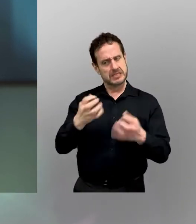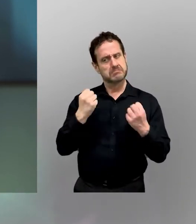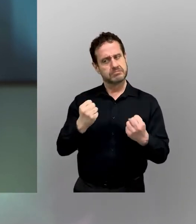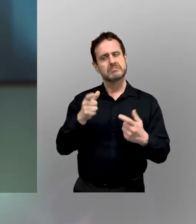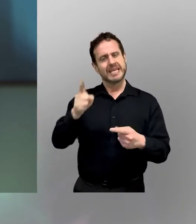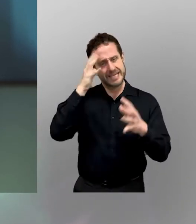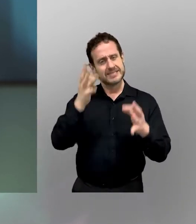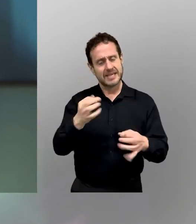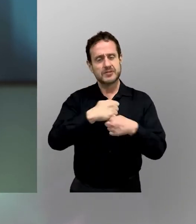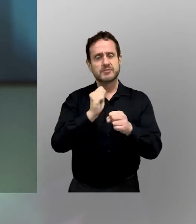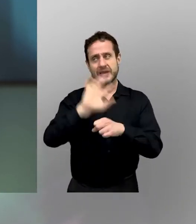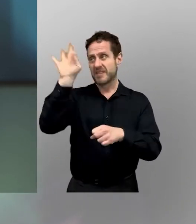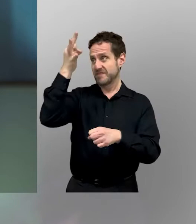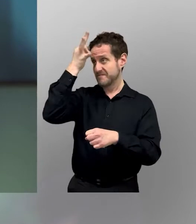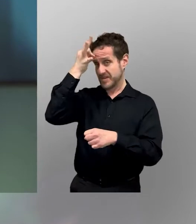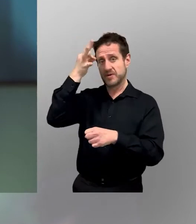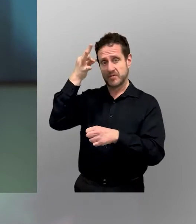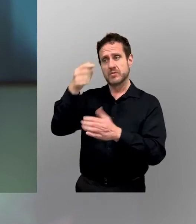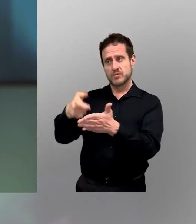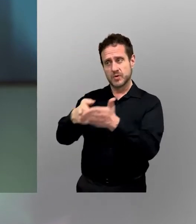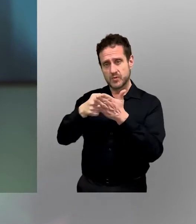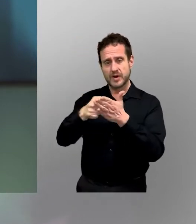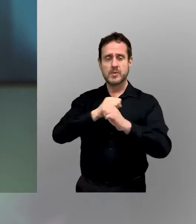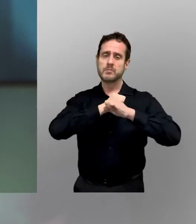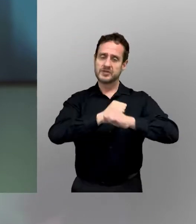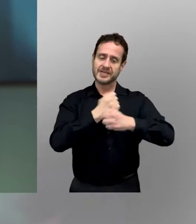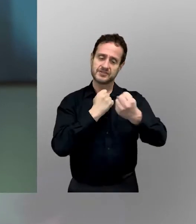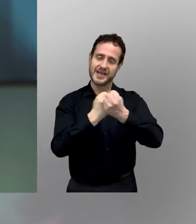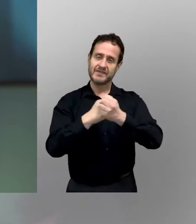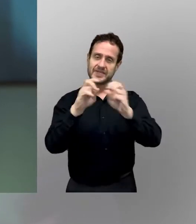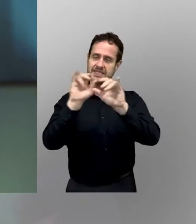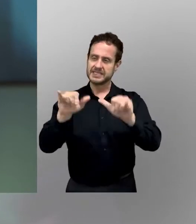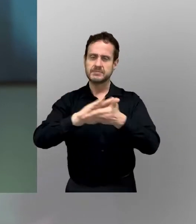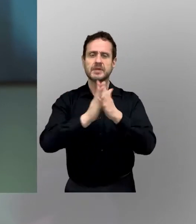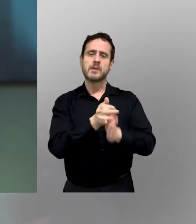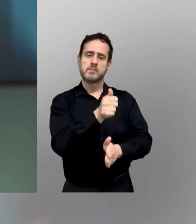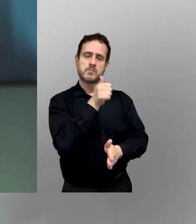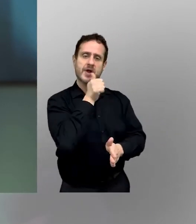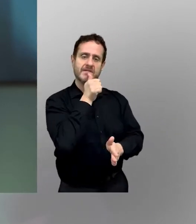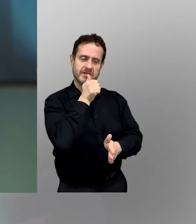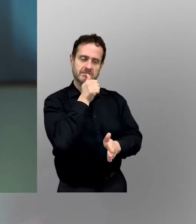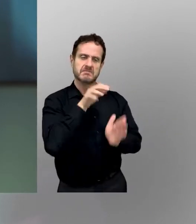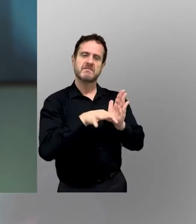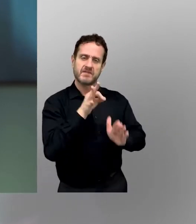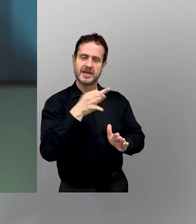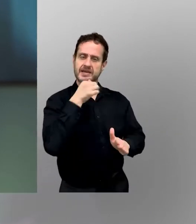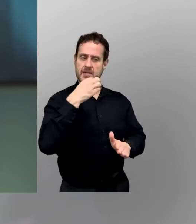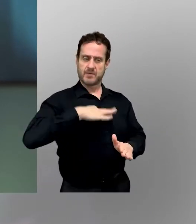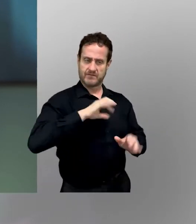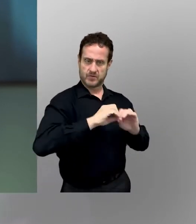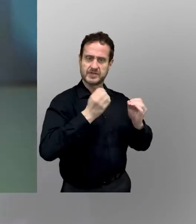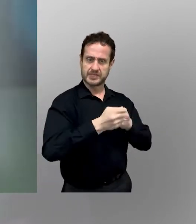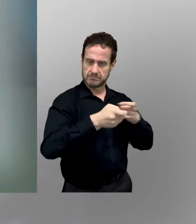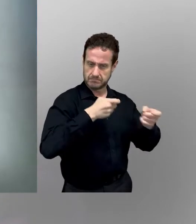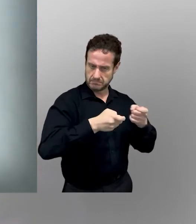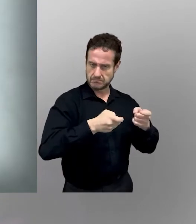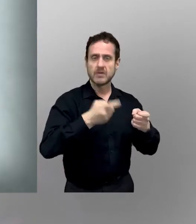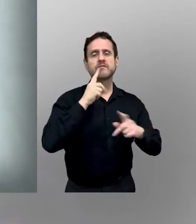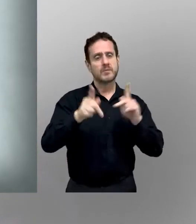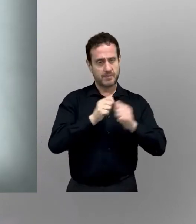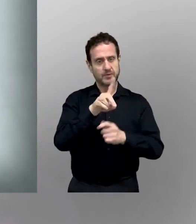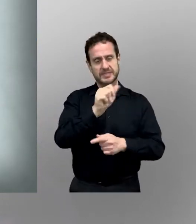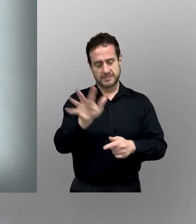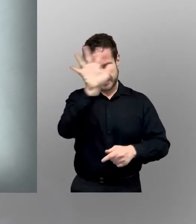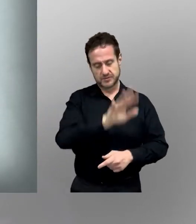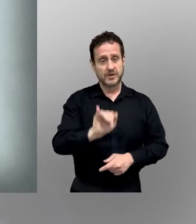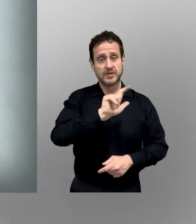He decided to privatize the federally mandated protection and advocacy system for people with disabilities in Illinois. Through